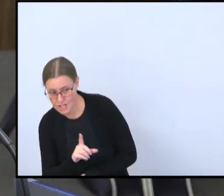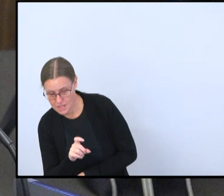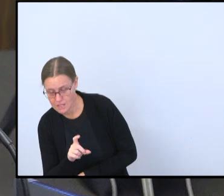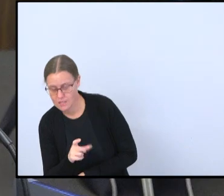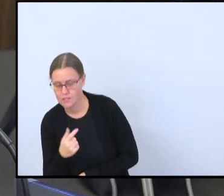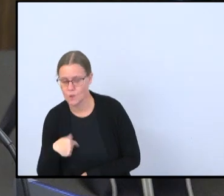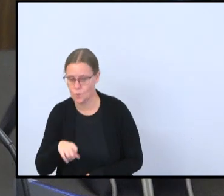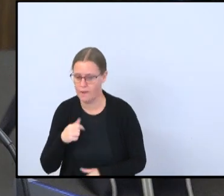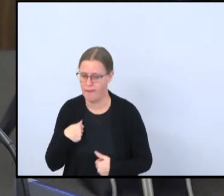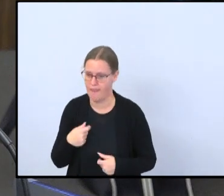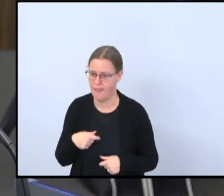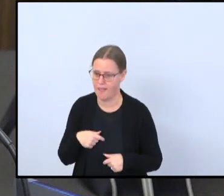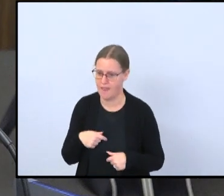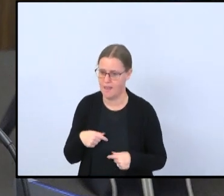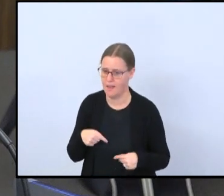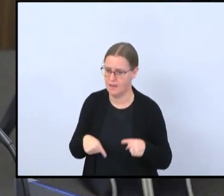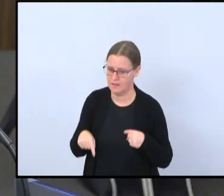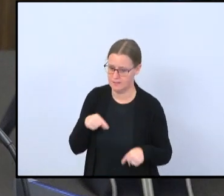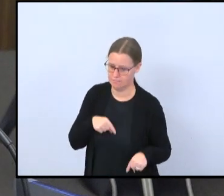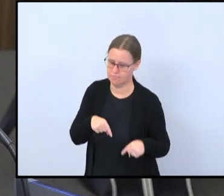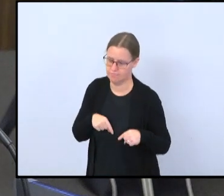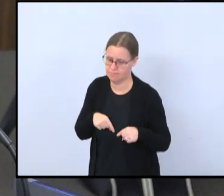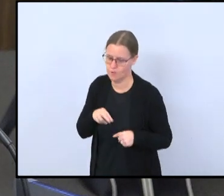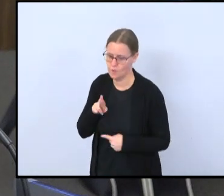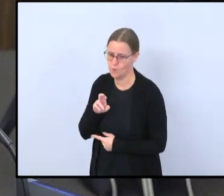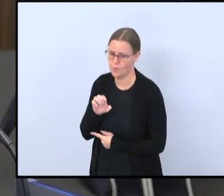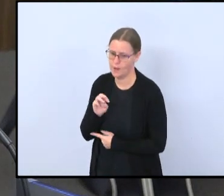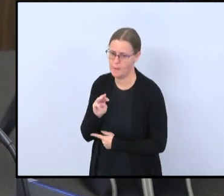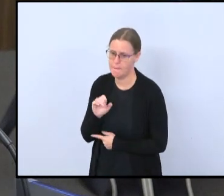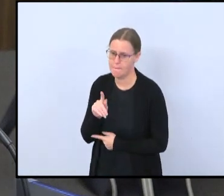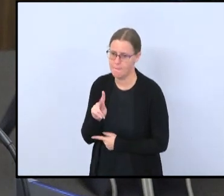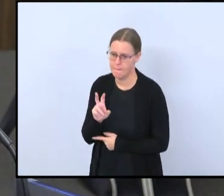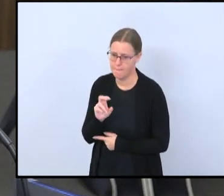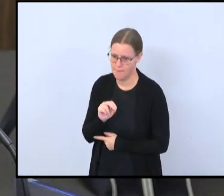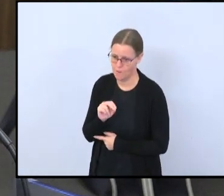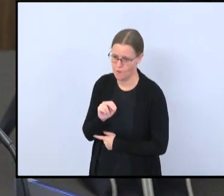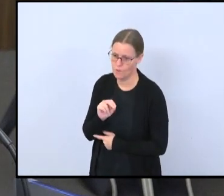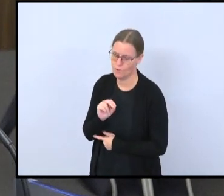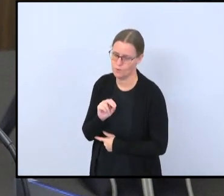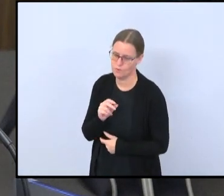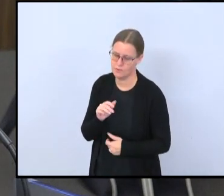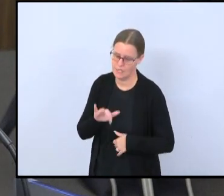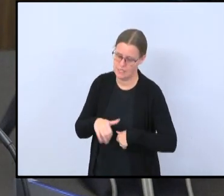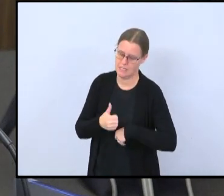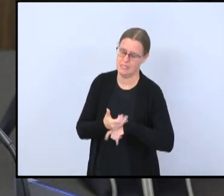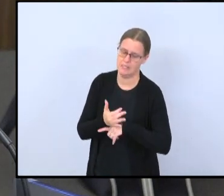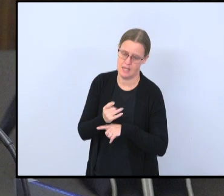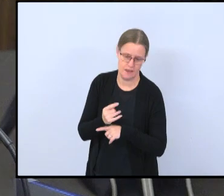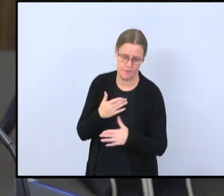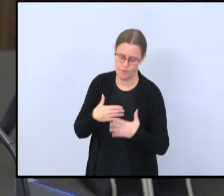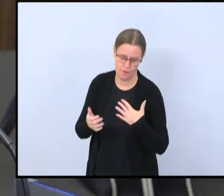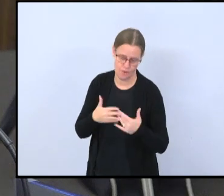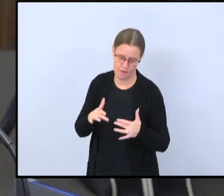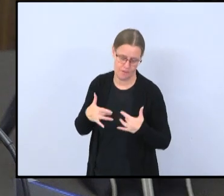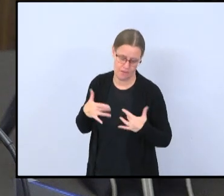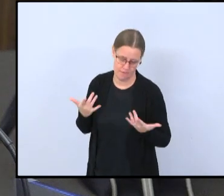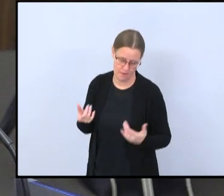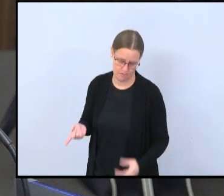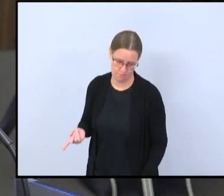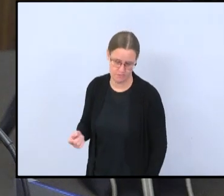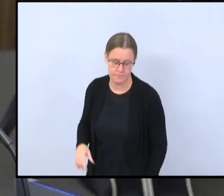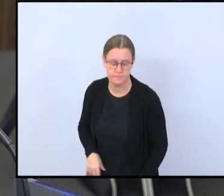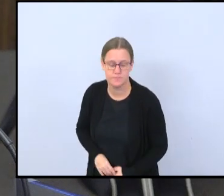remotely access the system and turn on the, put that in a comfortable temperature for the event.